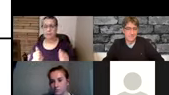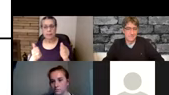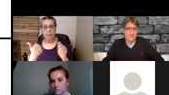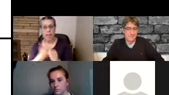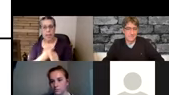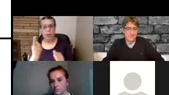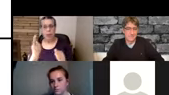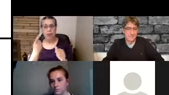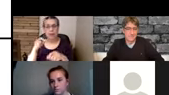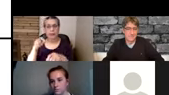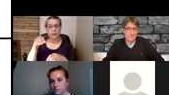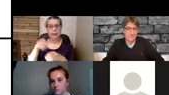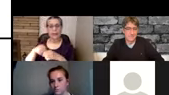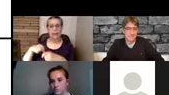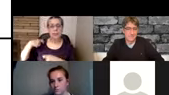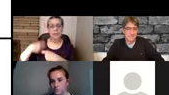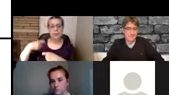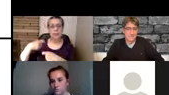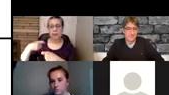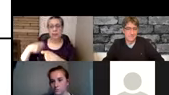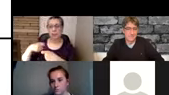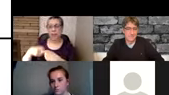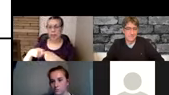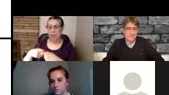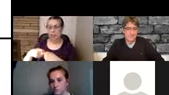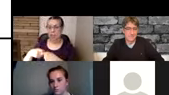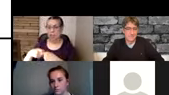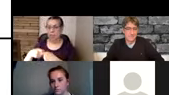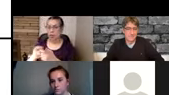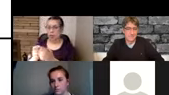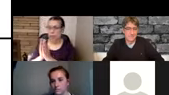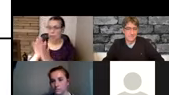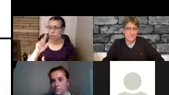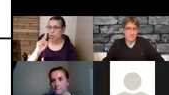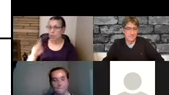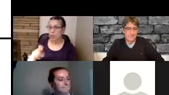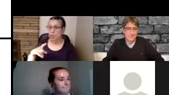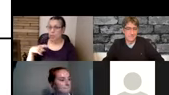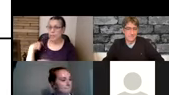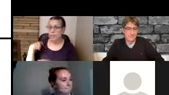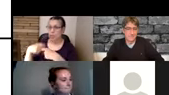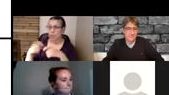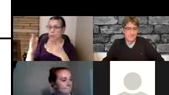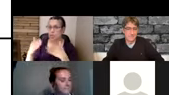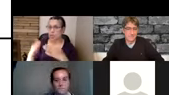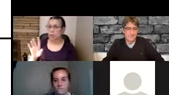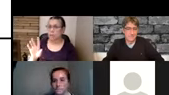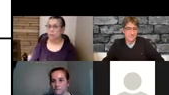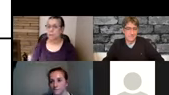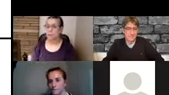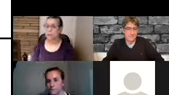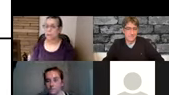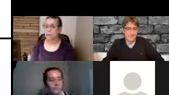language interpretation room. Certainly the interpreter could let me know if there is anybody with a question in that room, or people can put those,